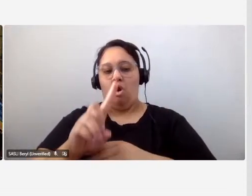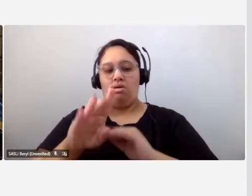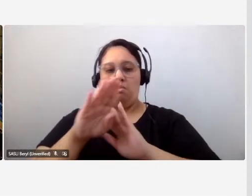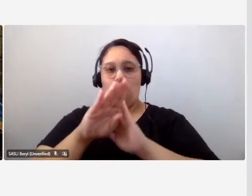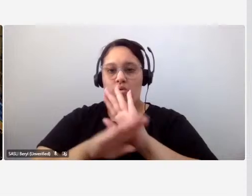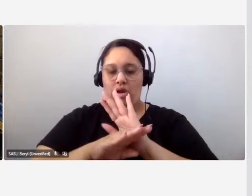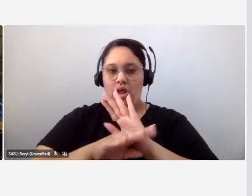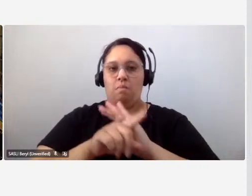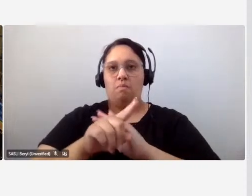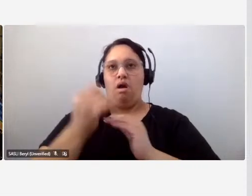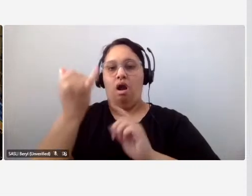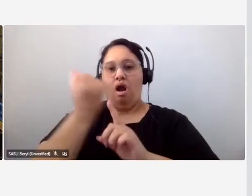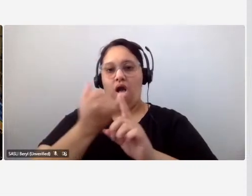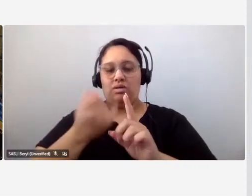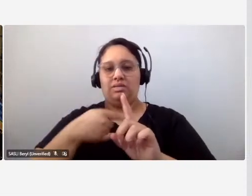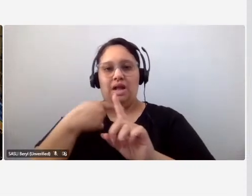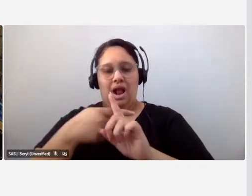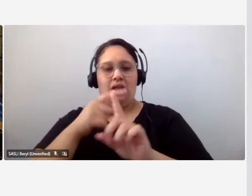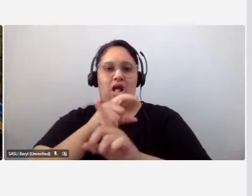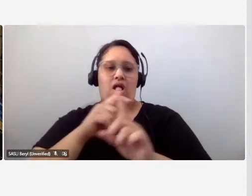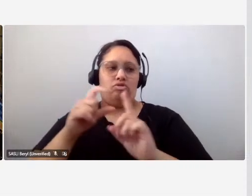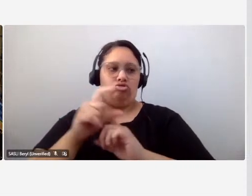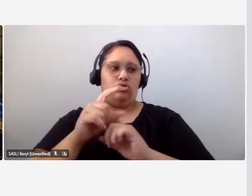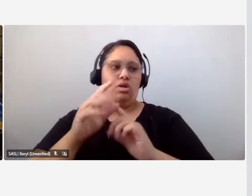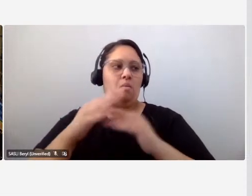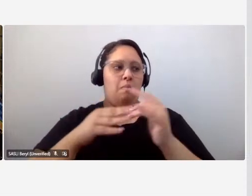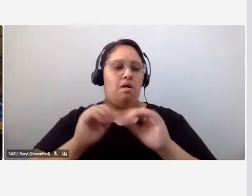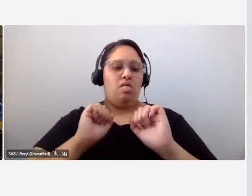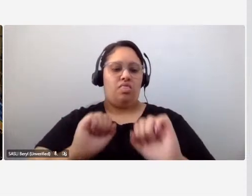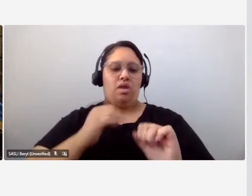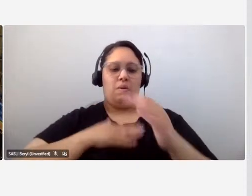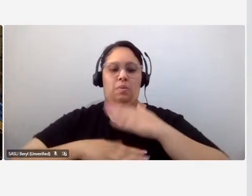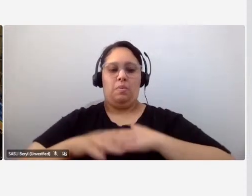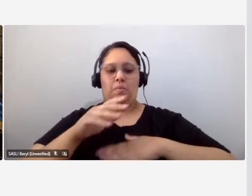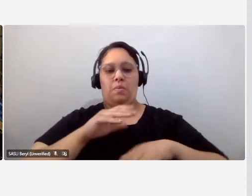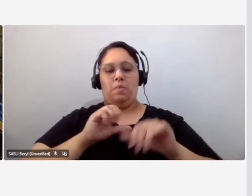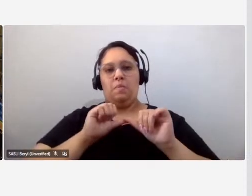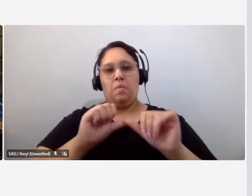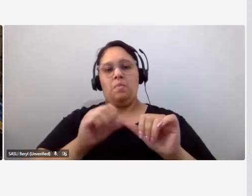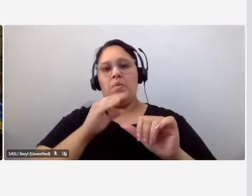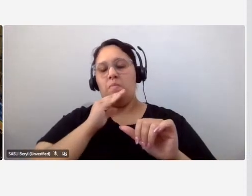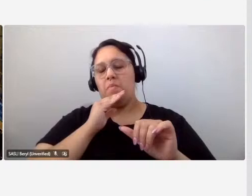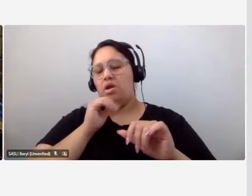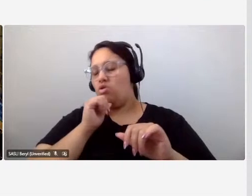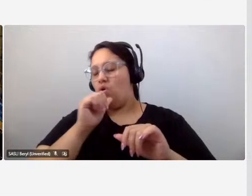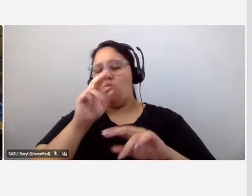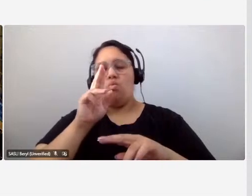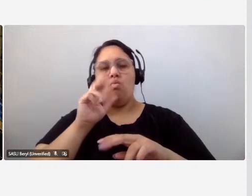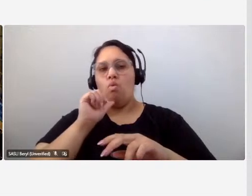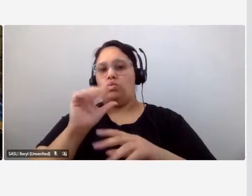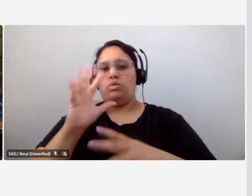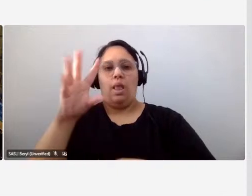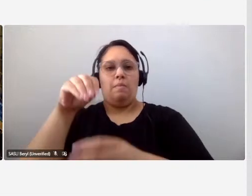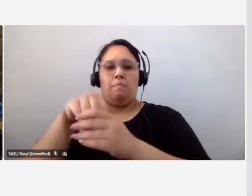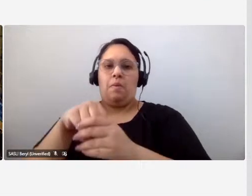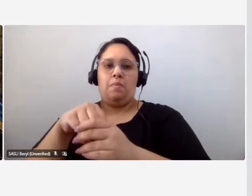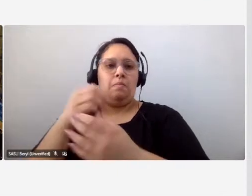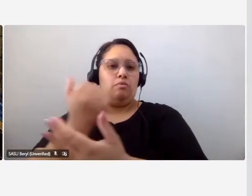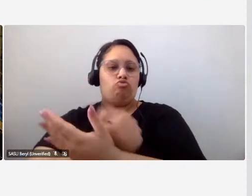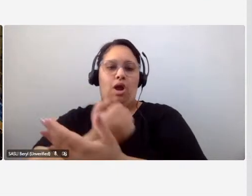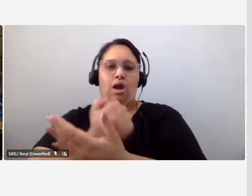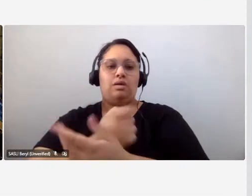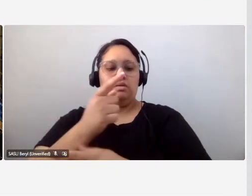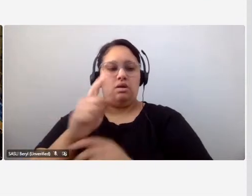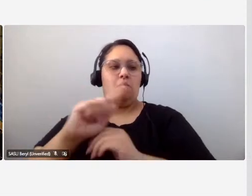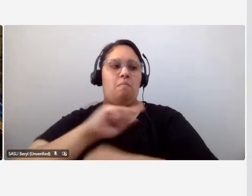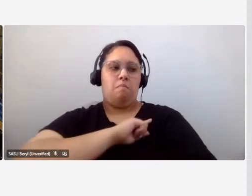program, arts and culture, it builds their resilience. They're unlikely to be doing drugs. That is the power